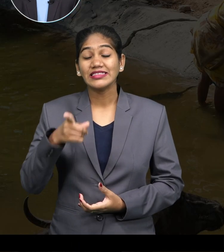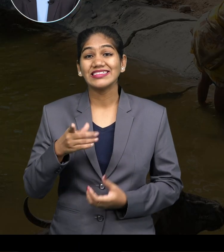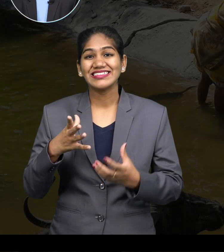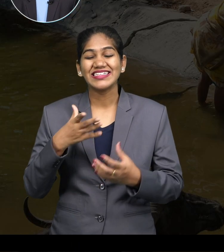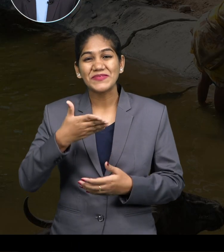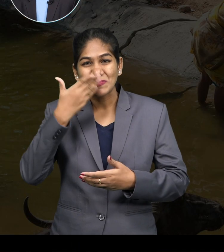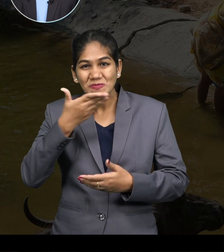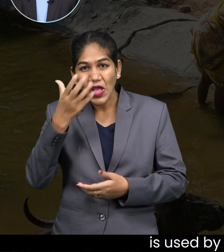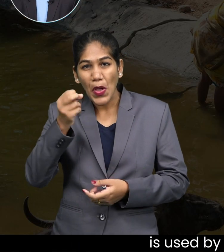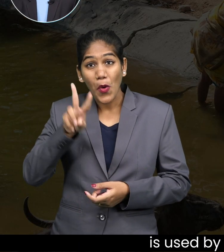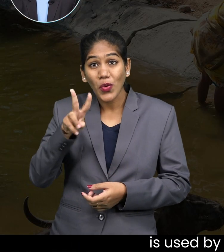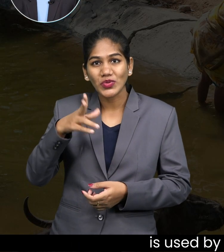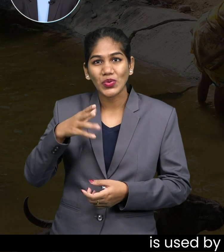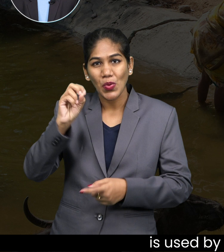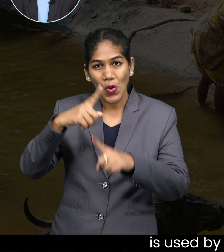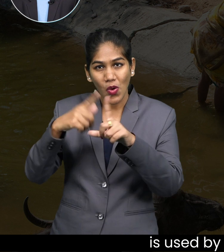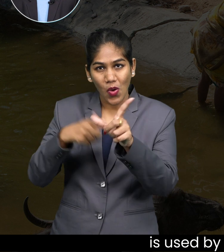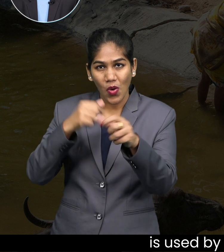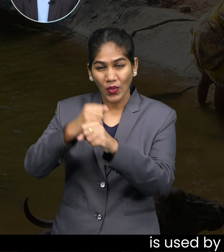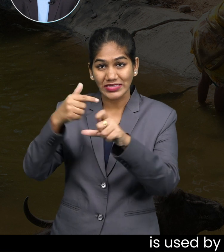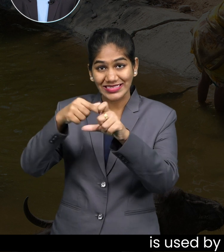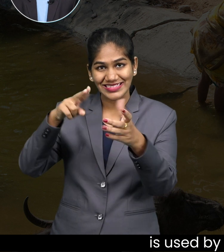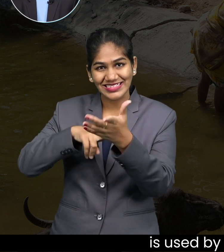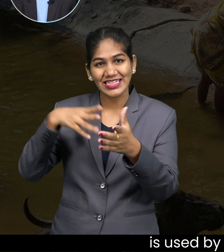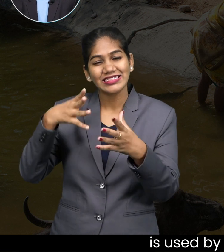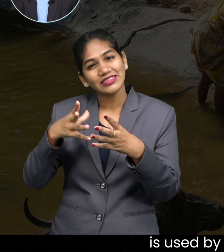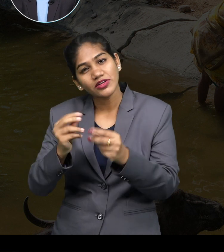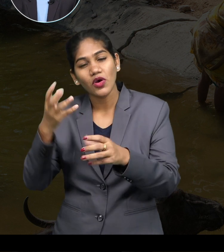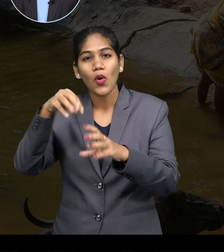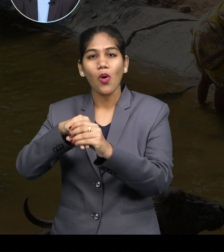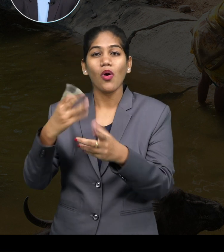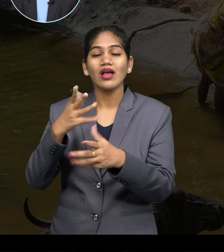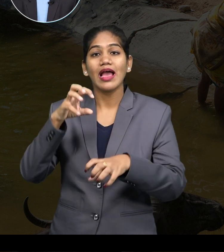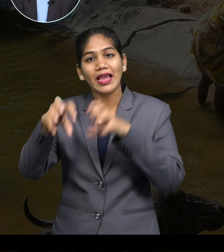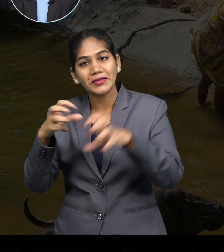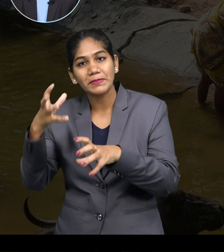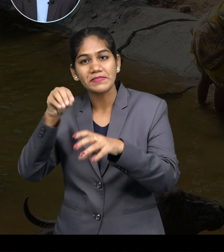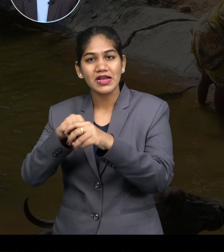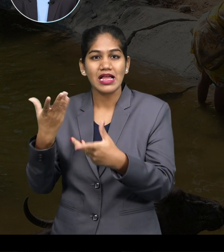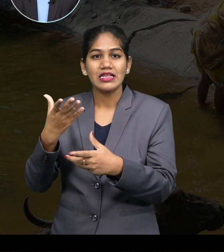Dissolved oxygen is used by the animals and plants that live in water.